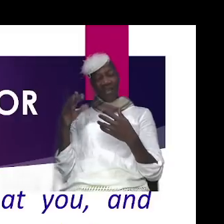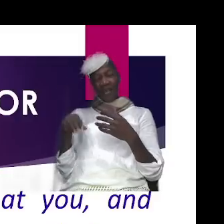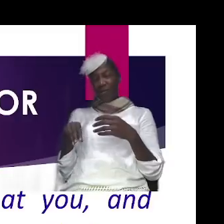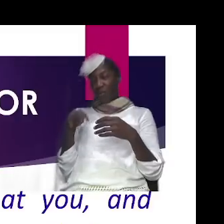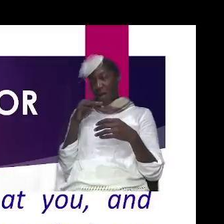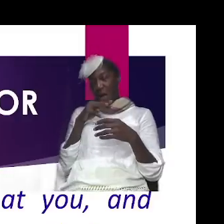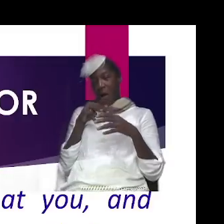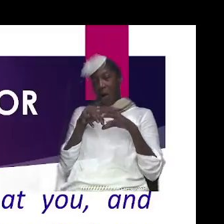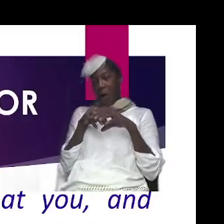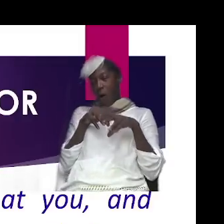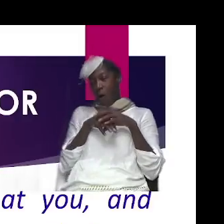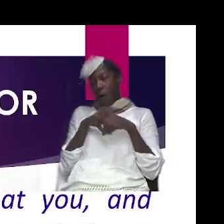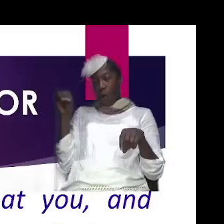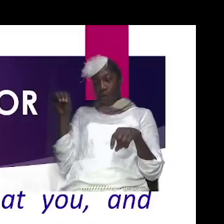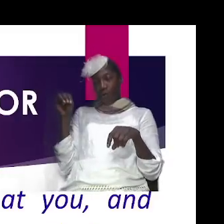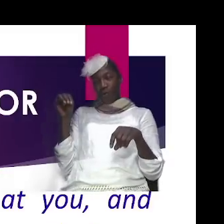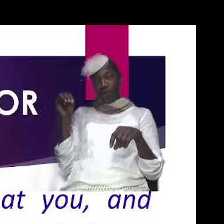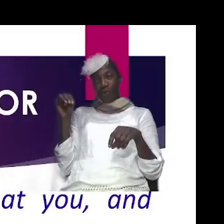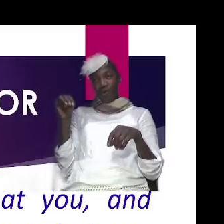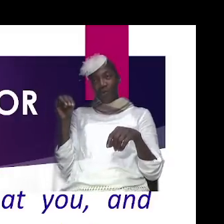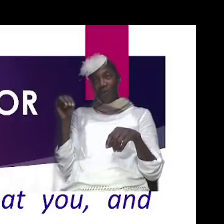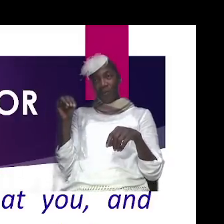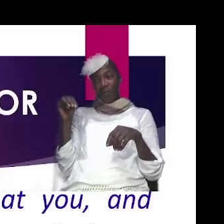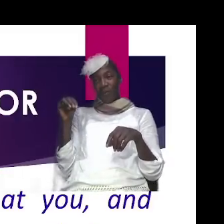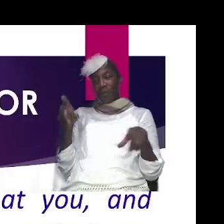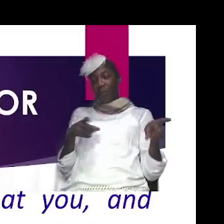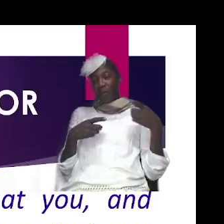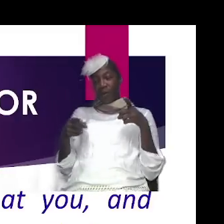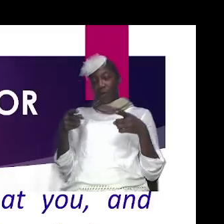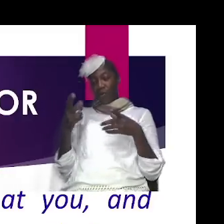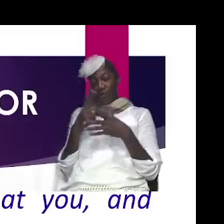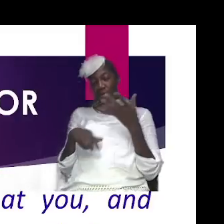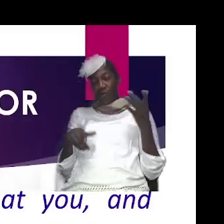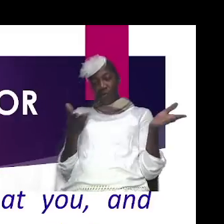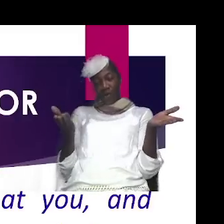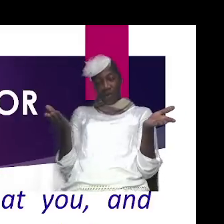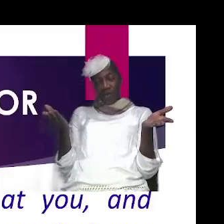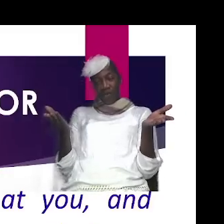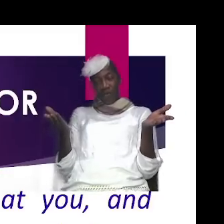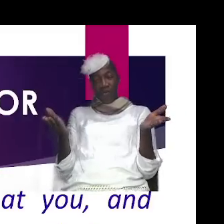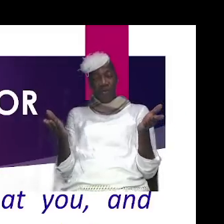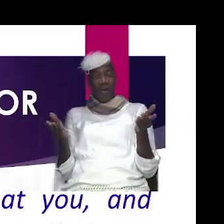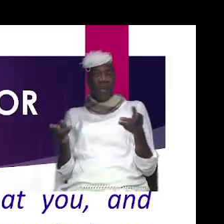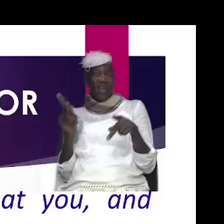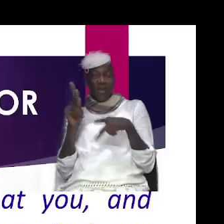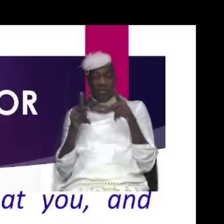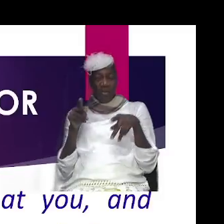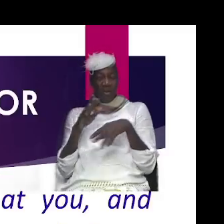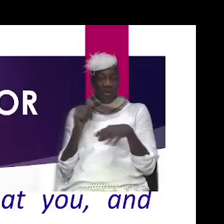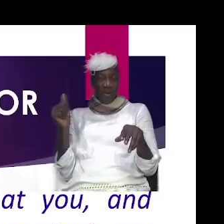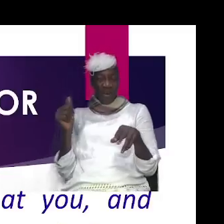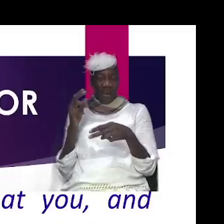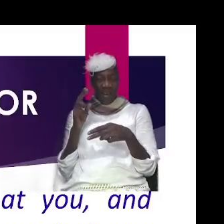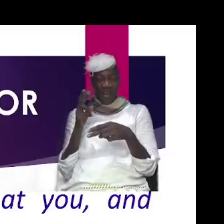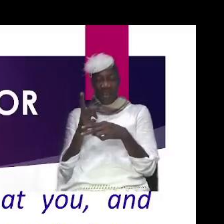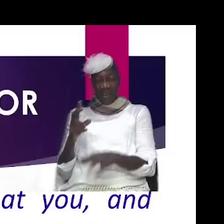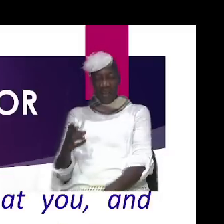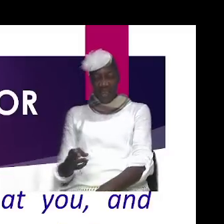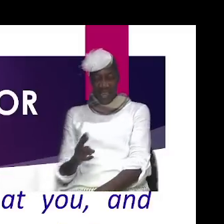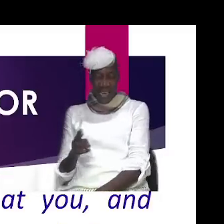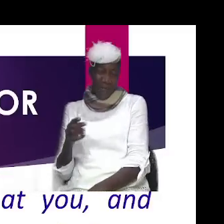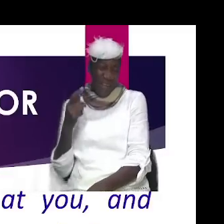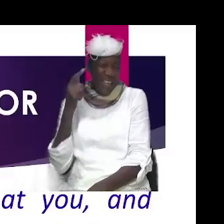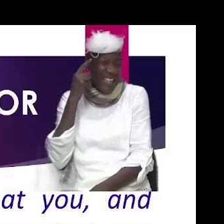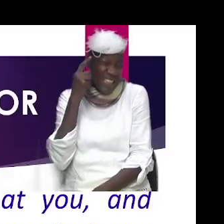and so forth and do what we do that people don't call us anything and insult us or think us to be weird and